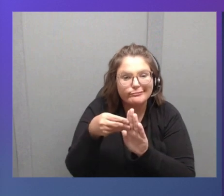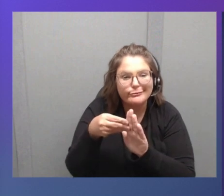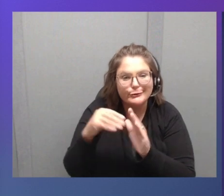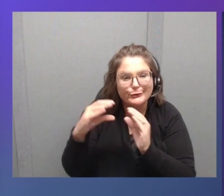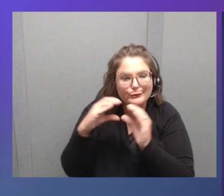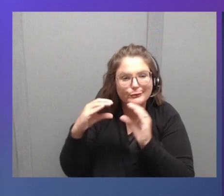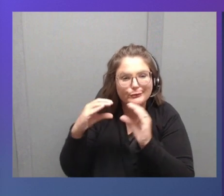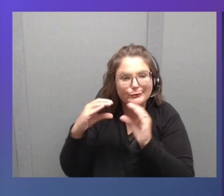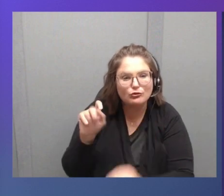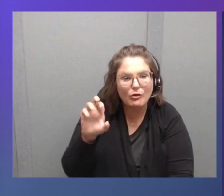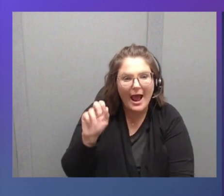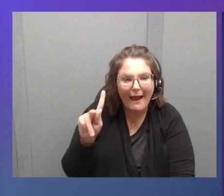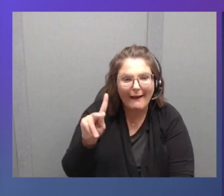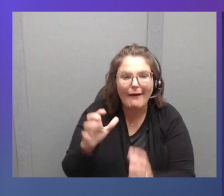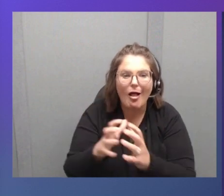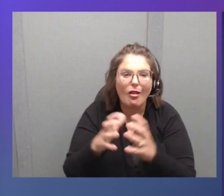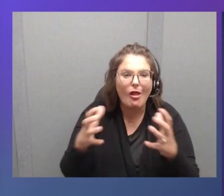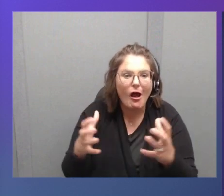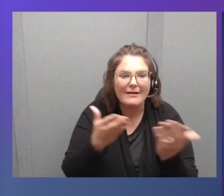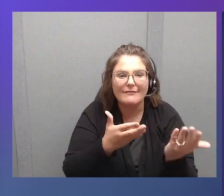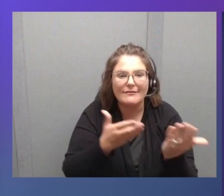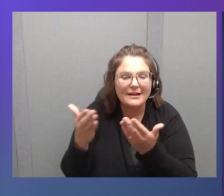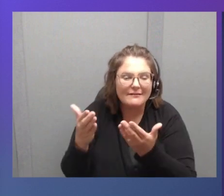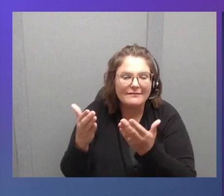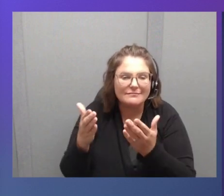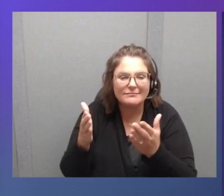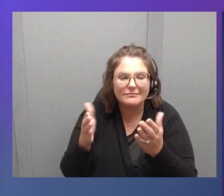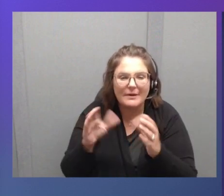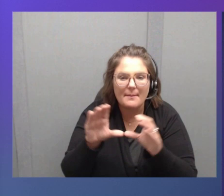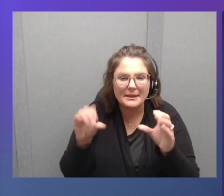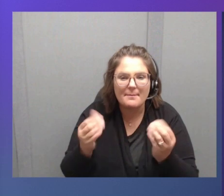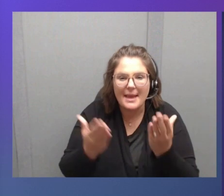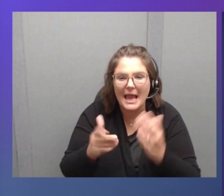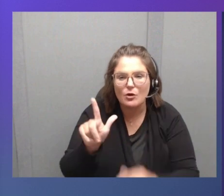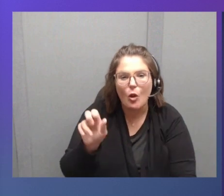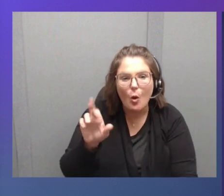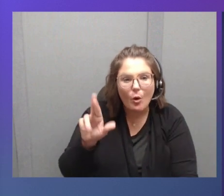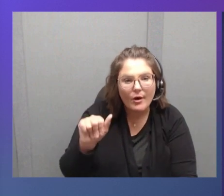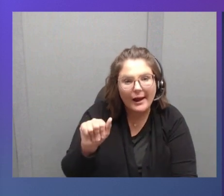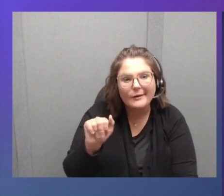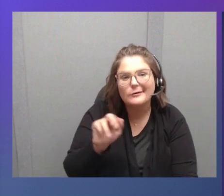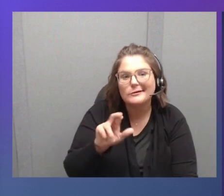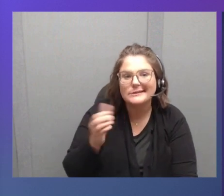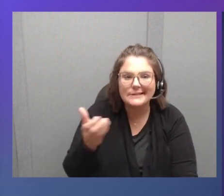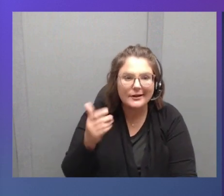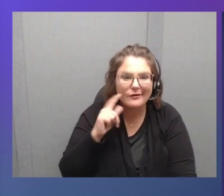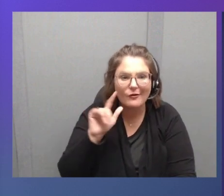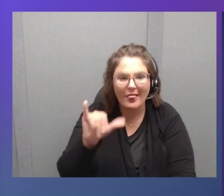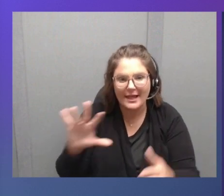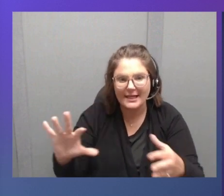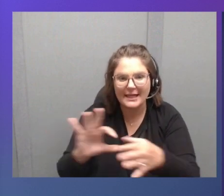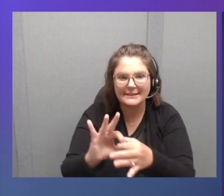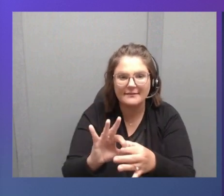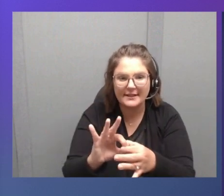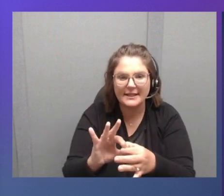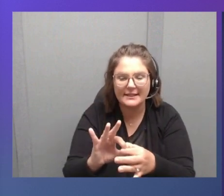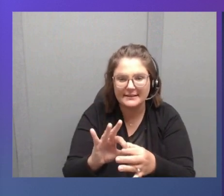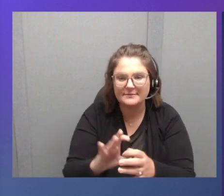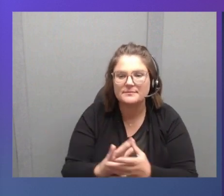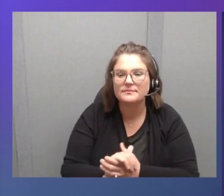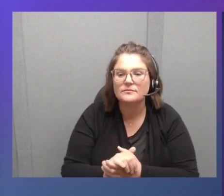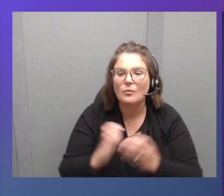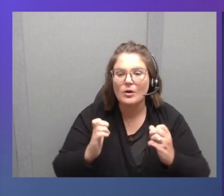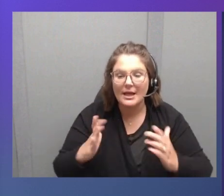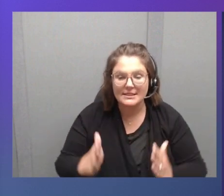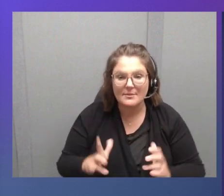that for getting a reference design. They might use LoRa, they may use cellular, etc. for that connectivity. So that's just a reference. So customers can come